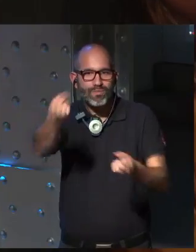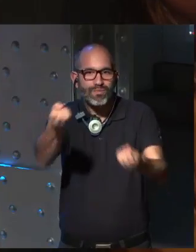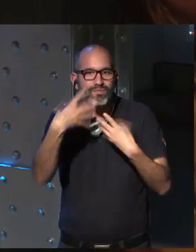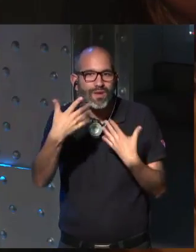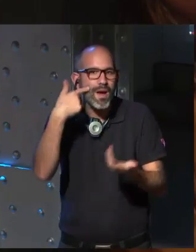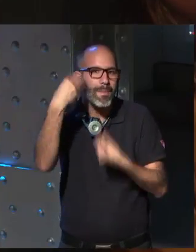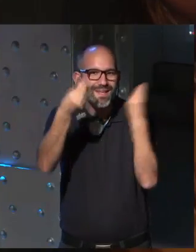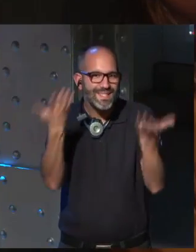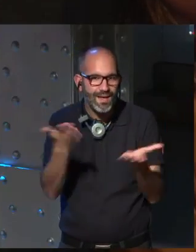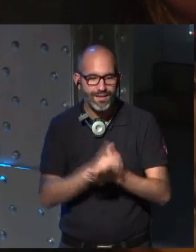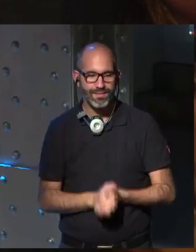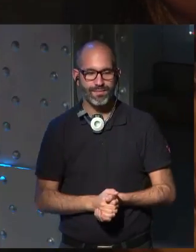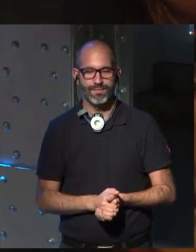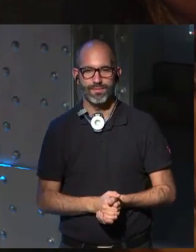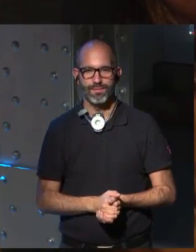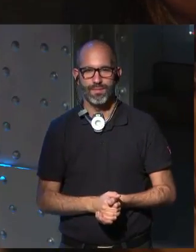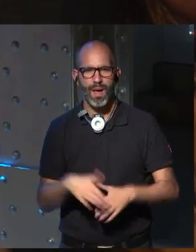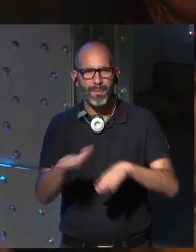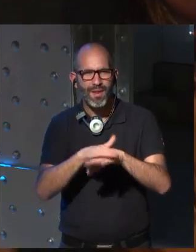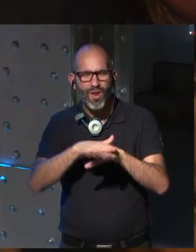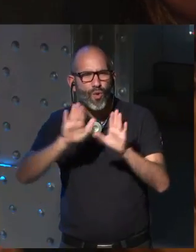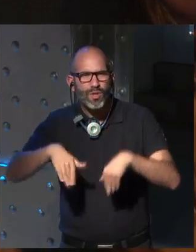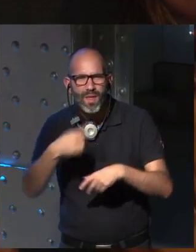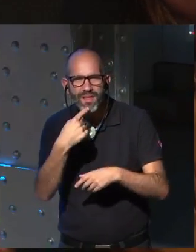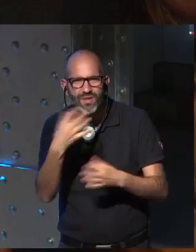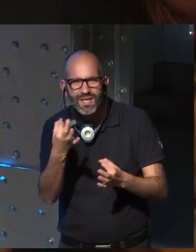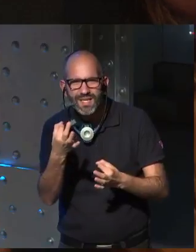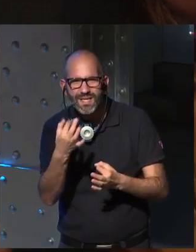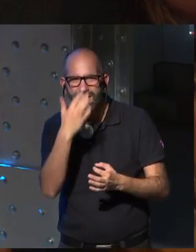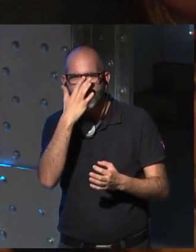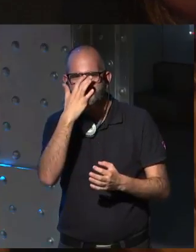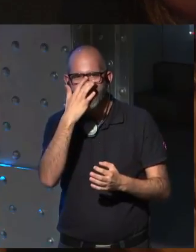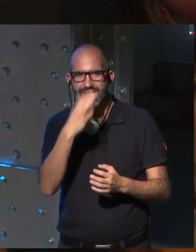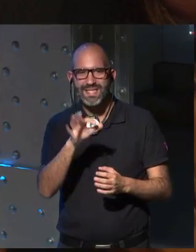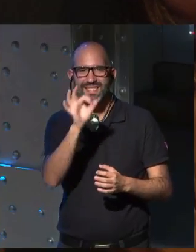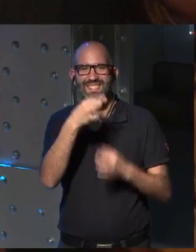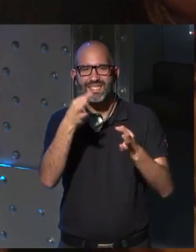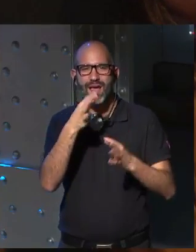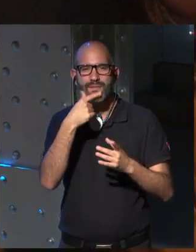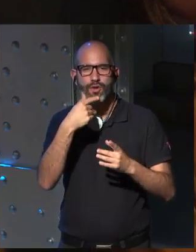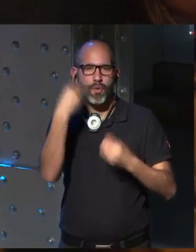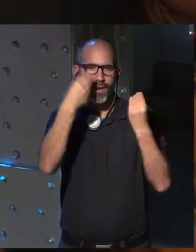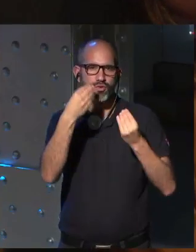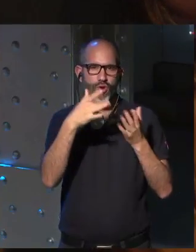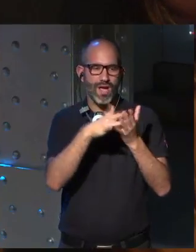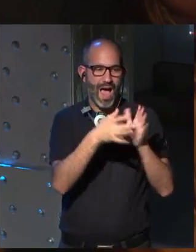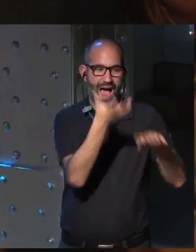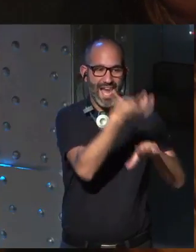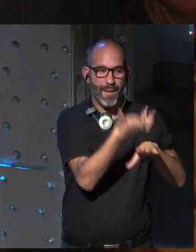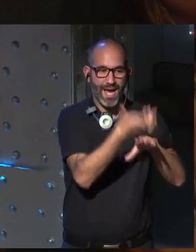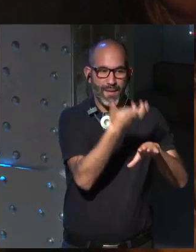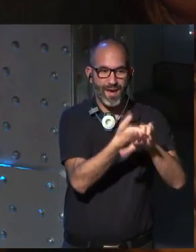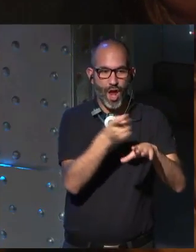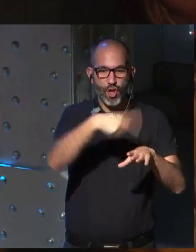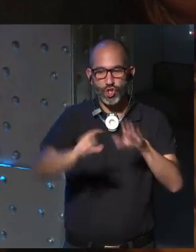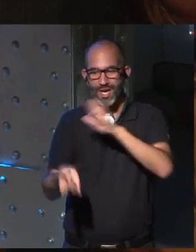Will things get modified as they are recorded? The last part of your question, will we always try to resemble what